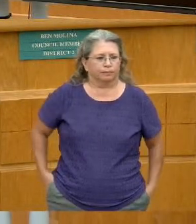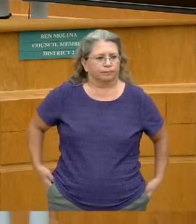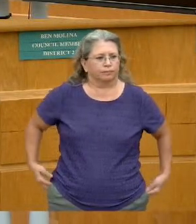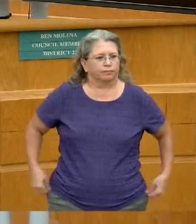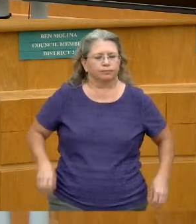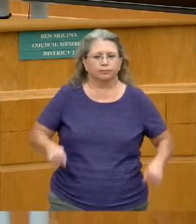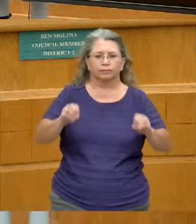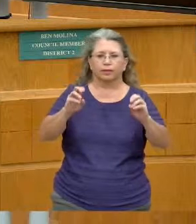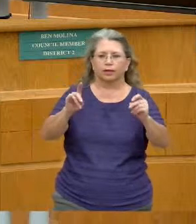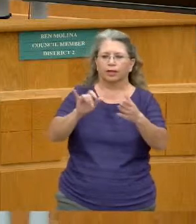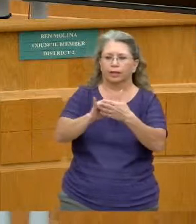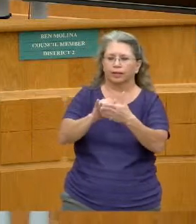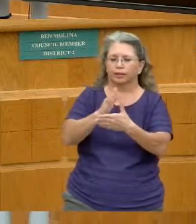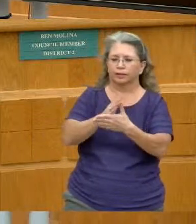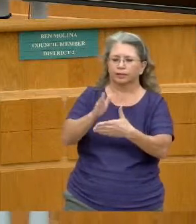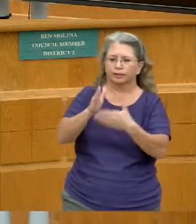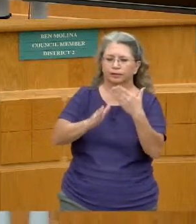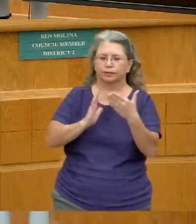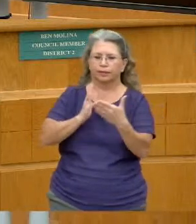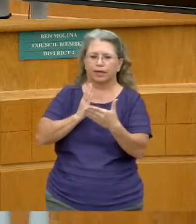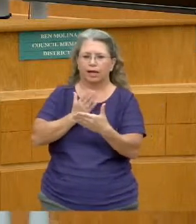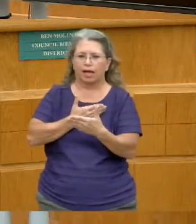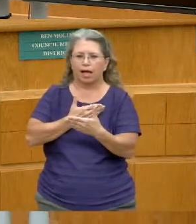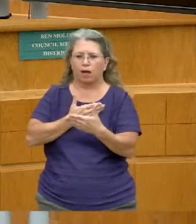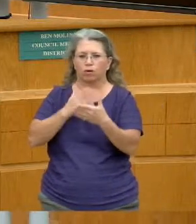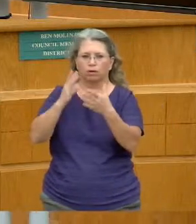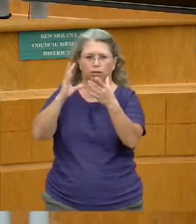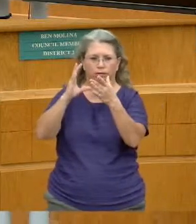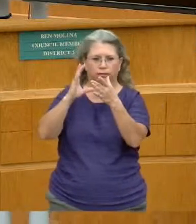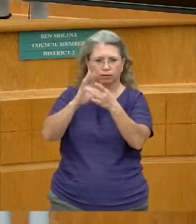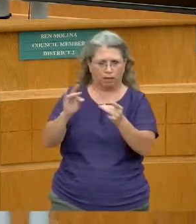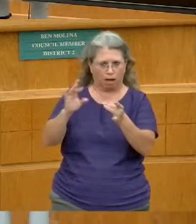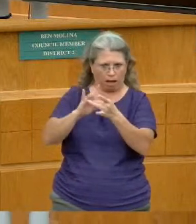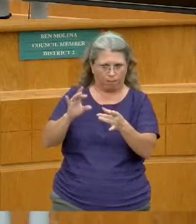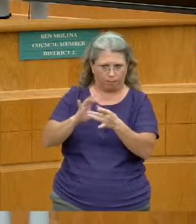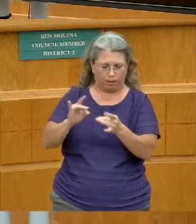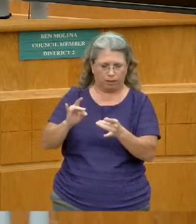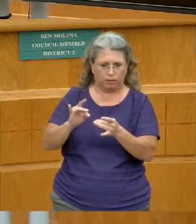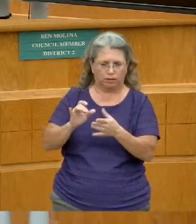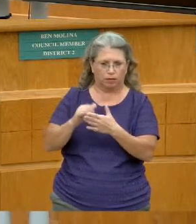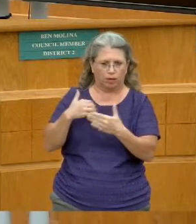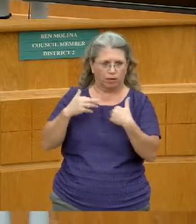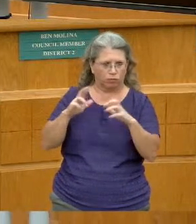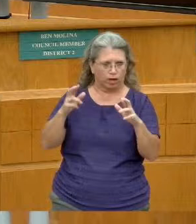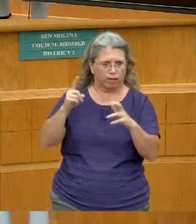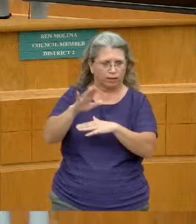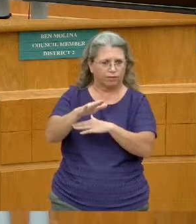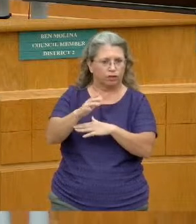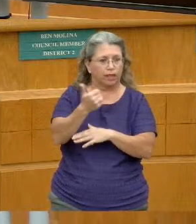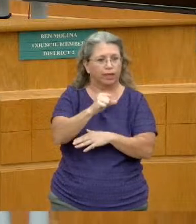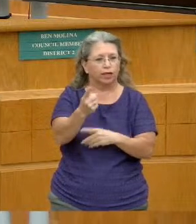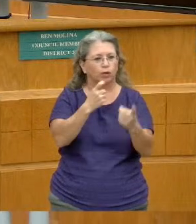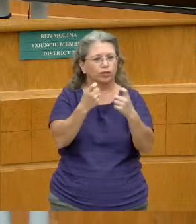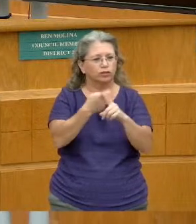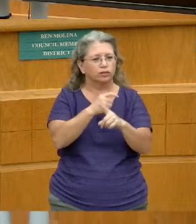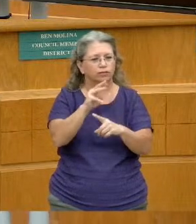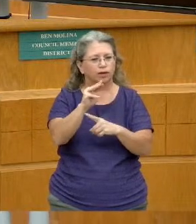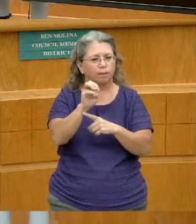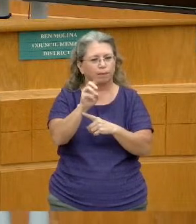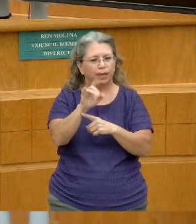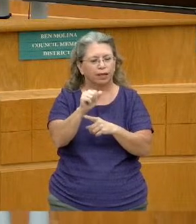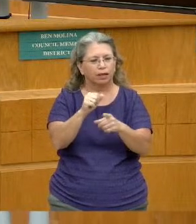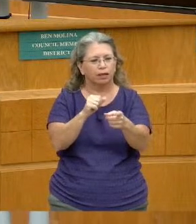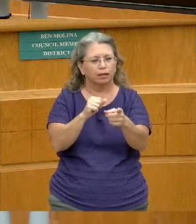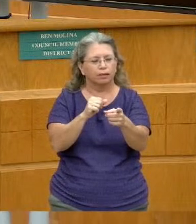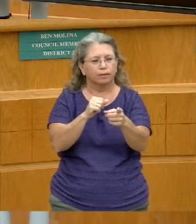Okay, that concludes our prepared comments for this afternoon. Is there any questions from the media? I have a couple questions. Okay.